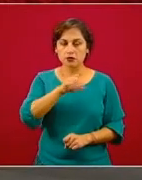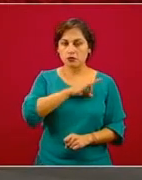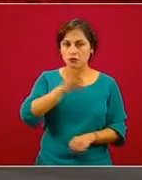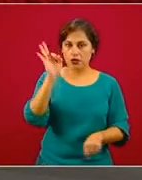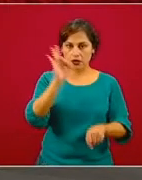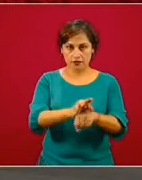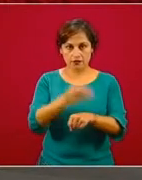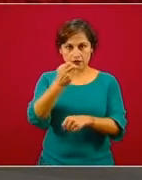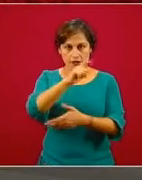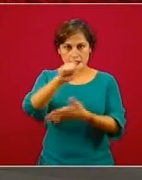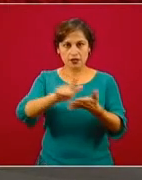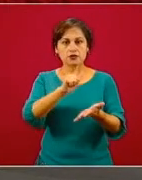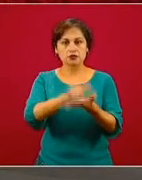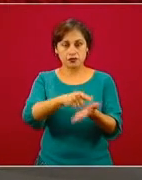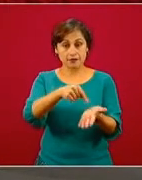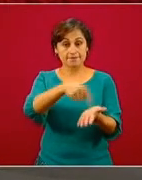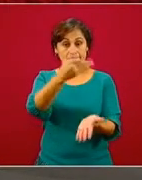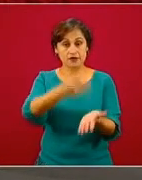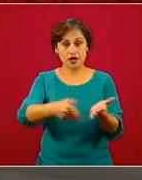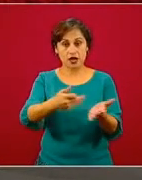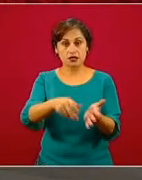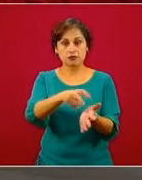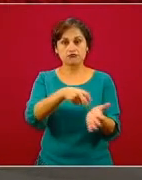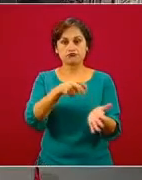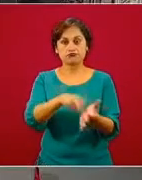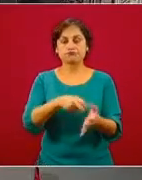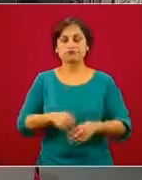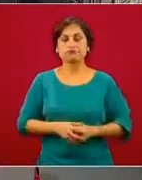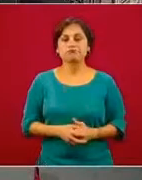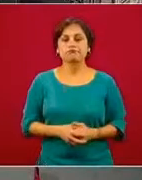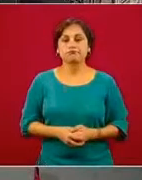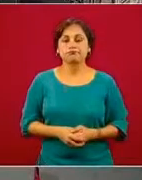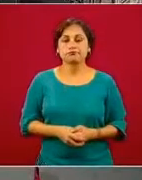to work on.